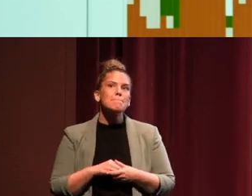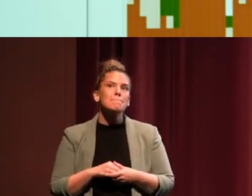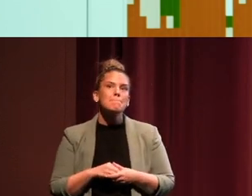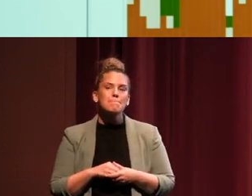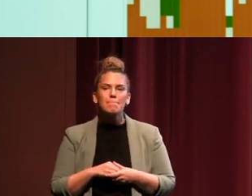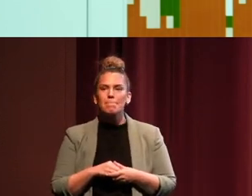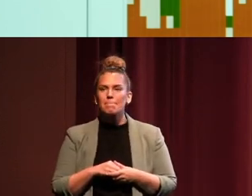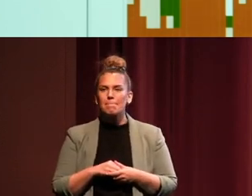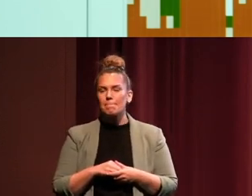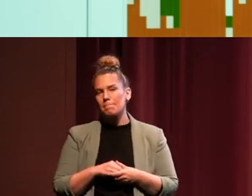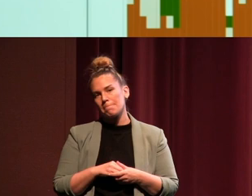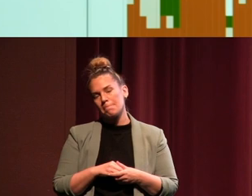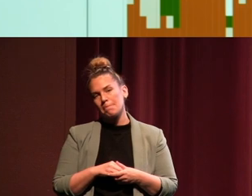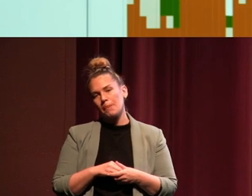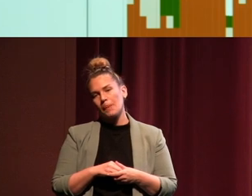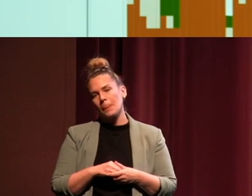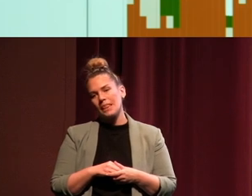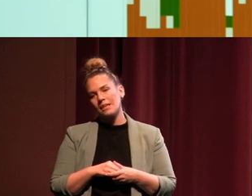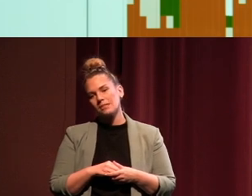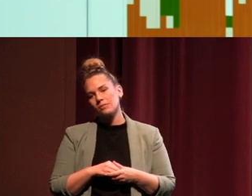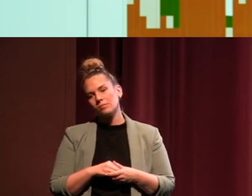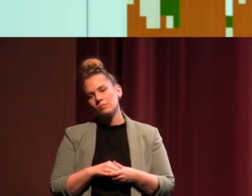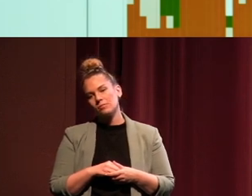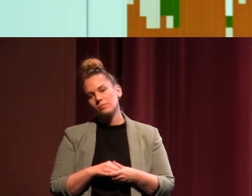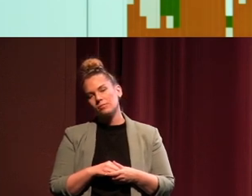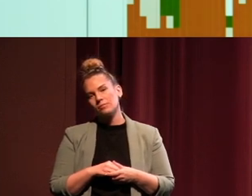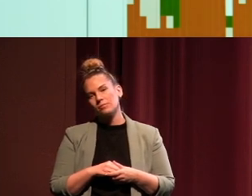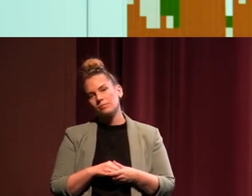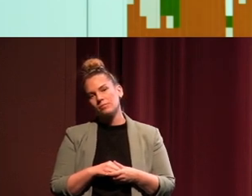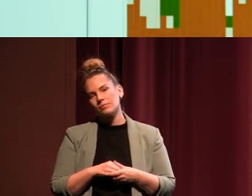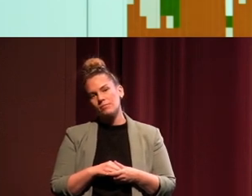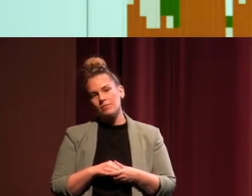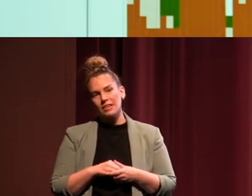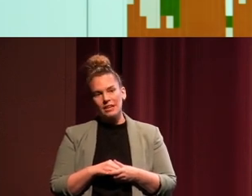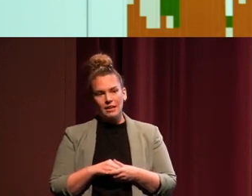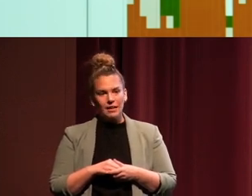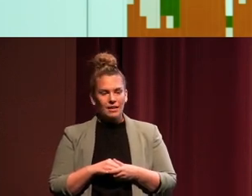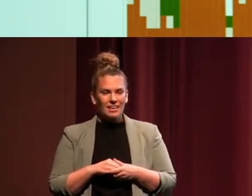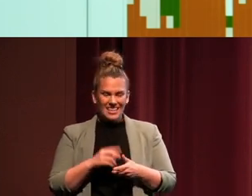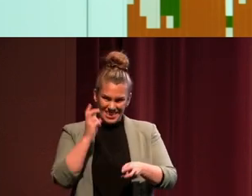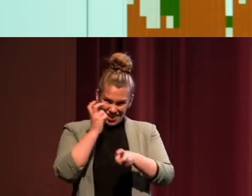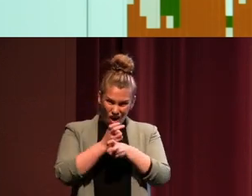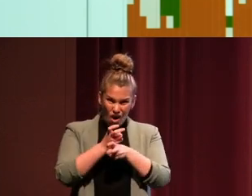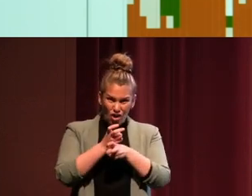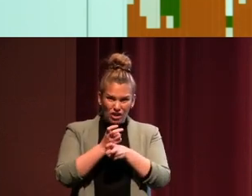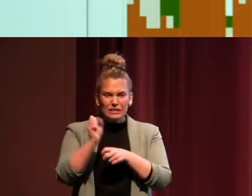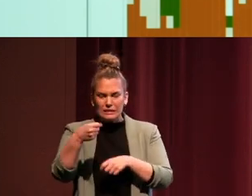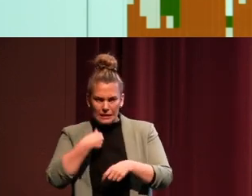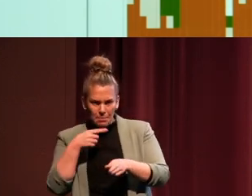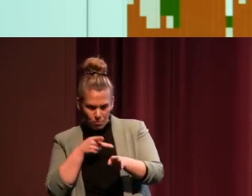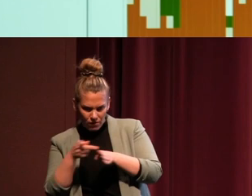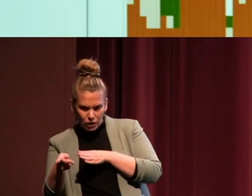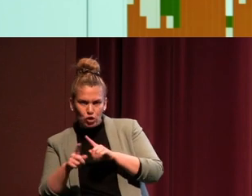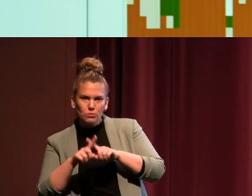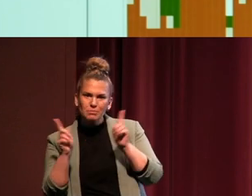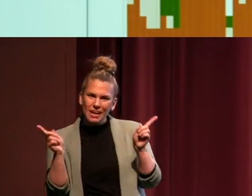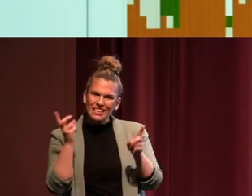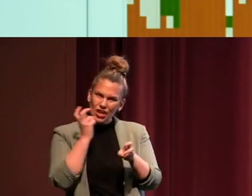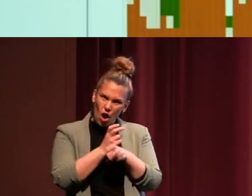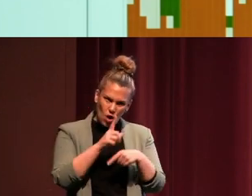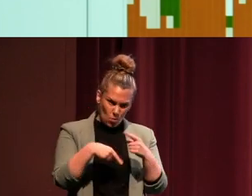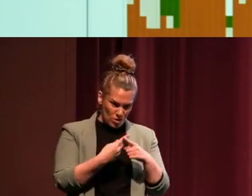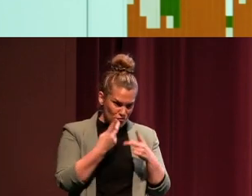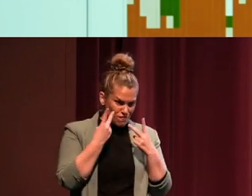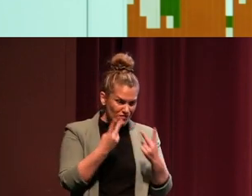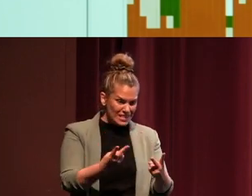And let me tell you, it's a little unprofessional again, but it's hard when you see a tree that was you visited for the first